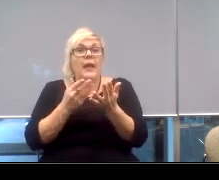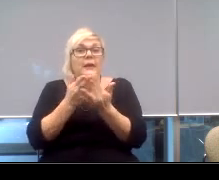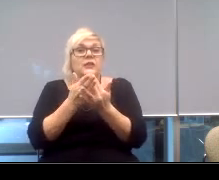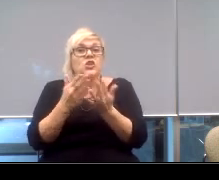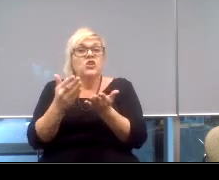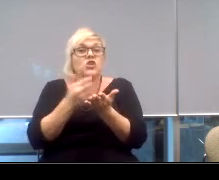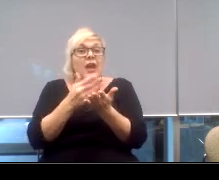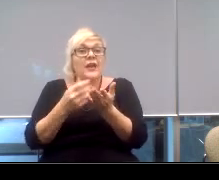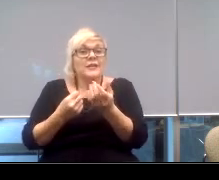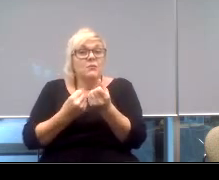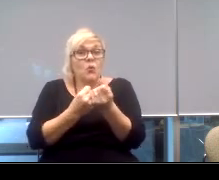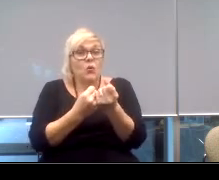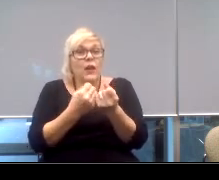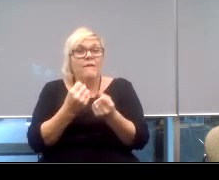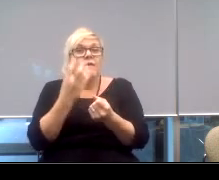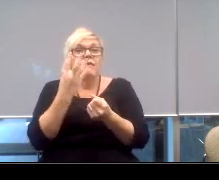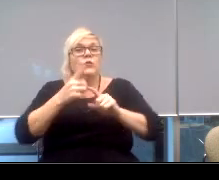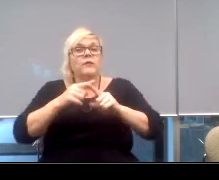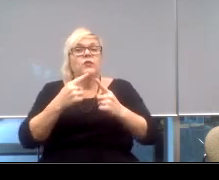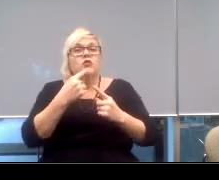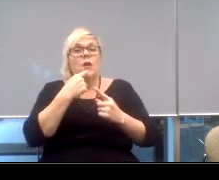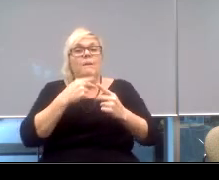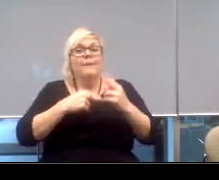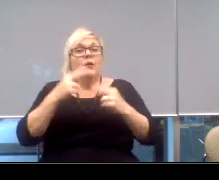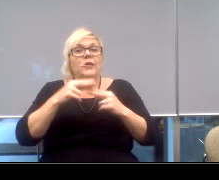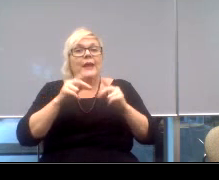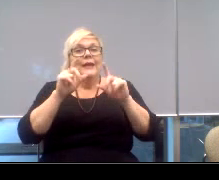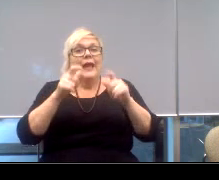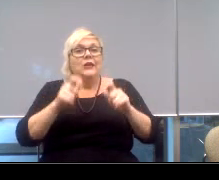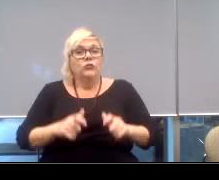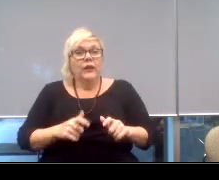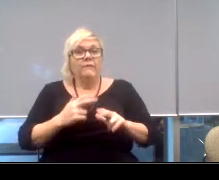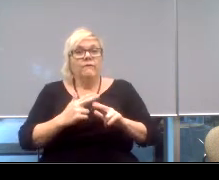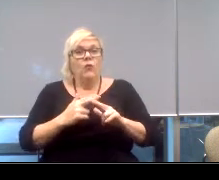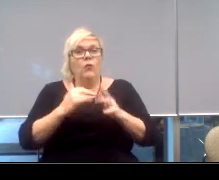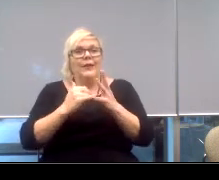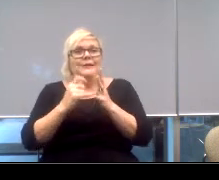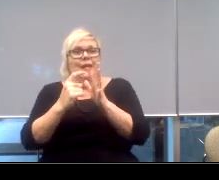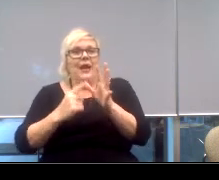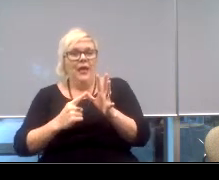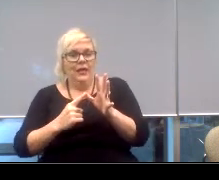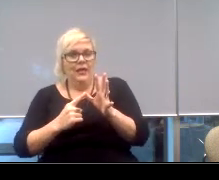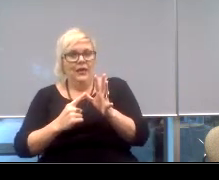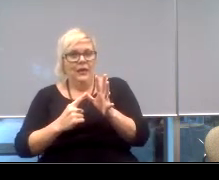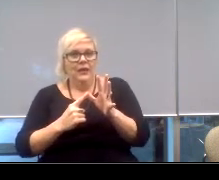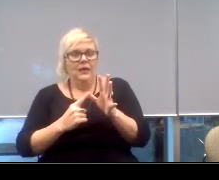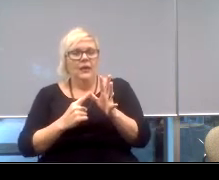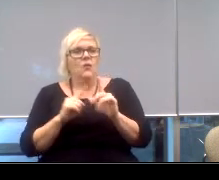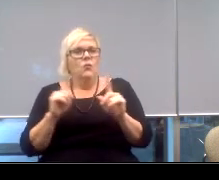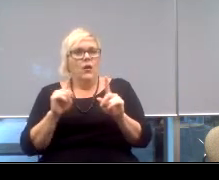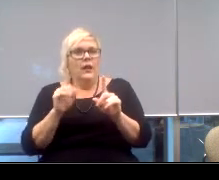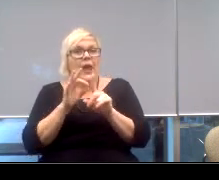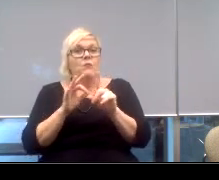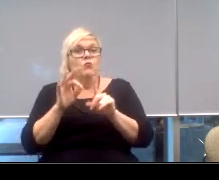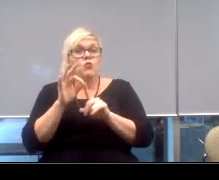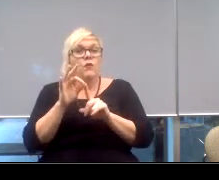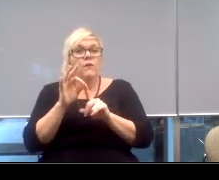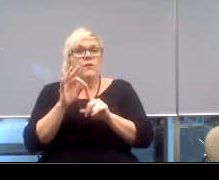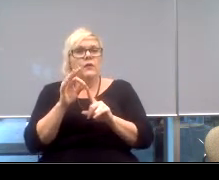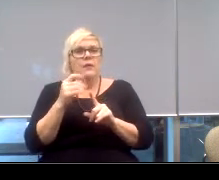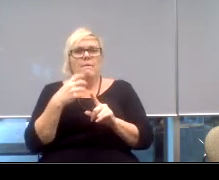There are 4 types of building category that have been defined by the NDIS for SDA. These are improved